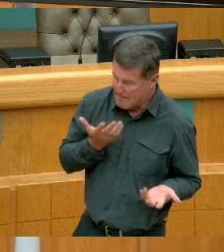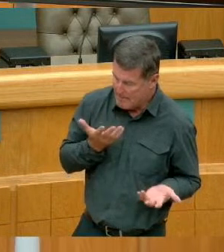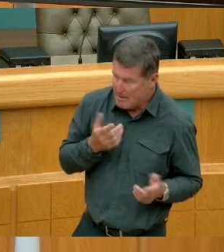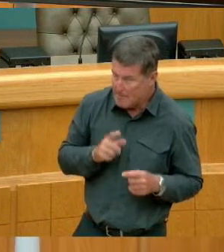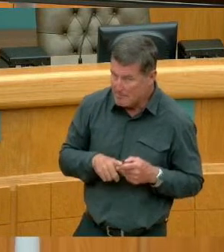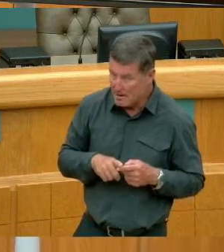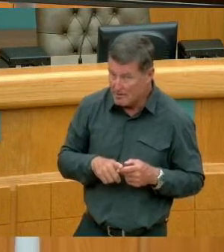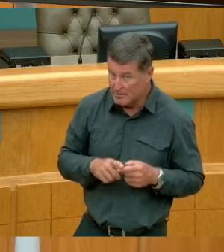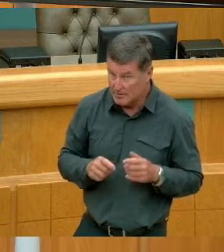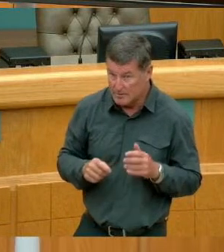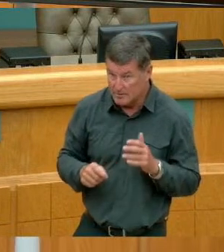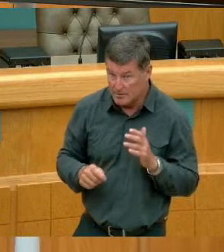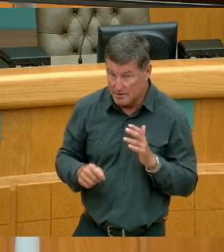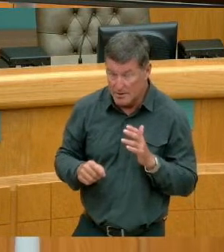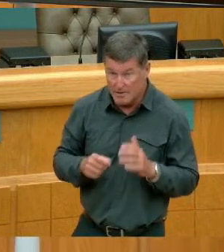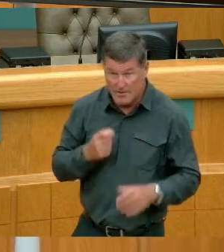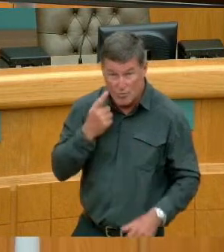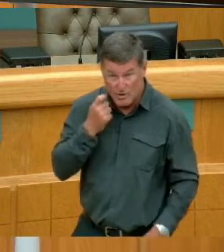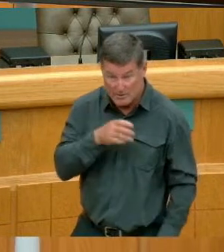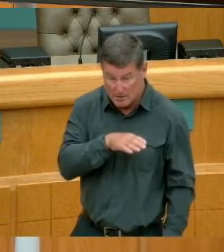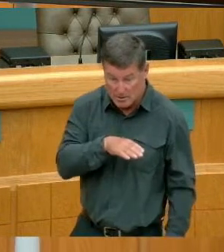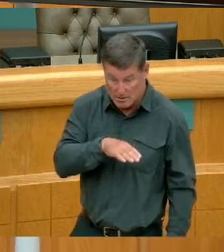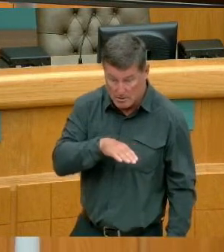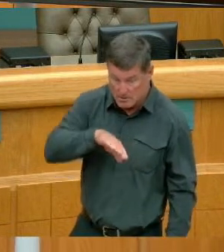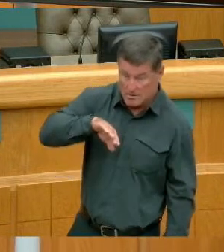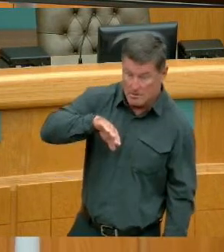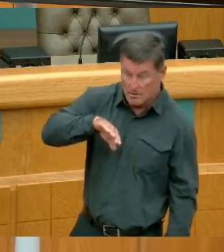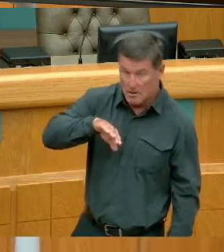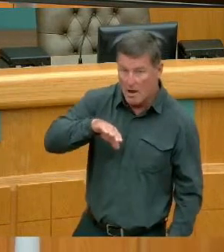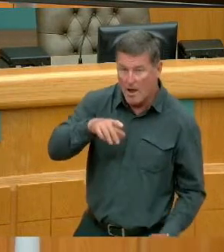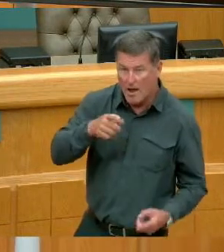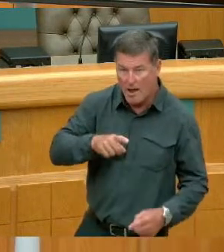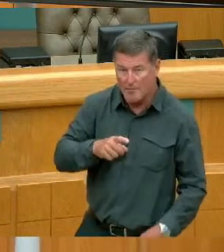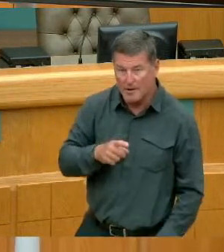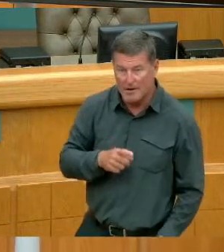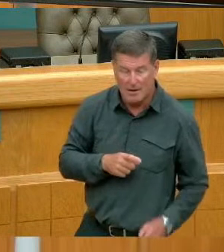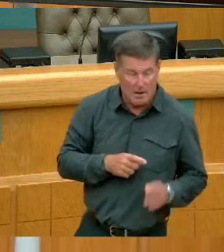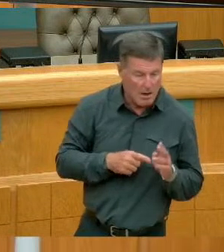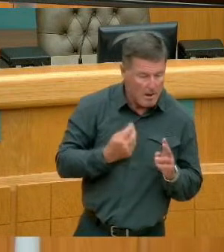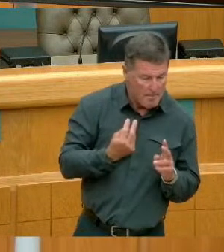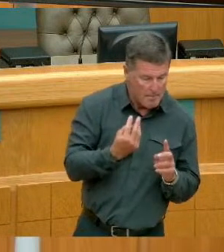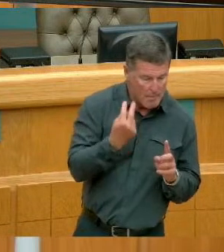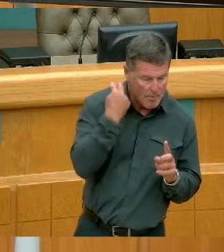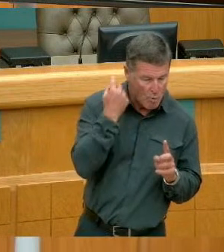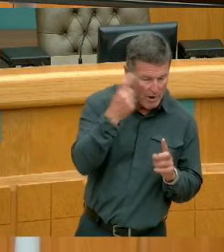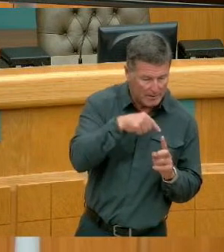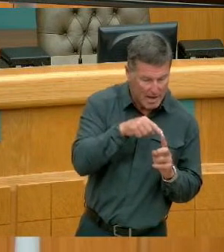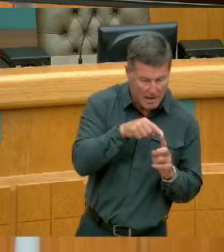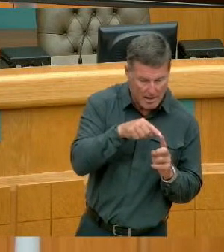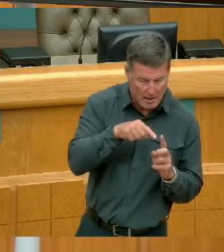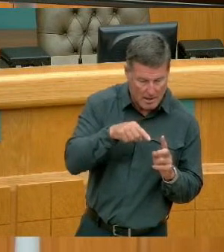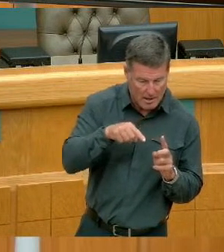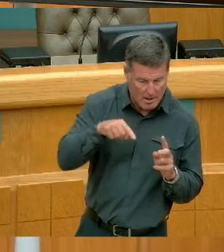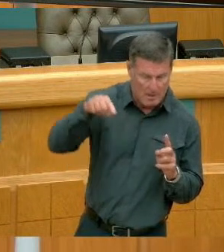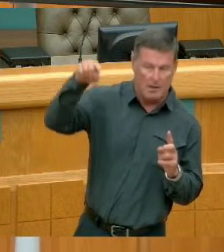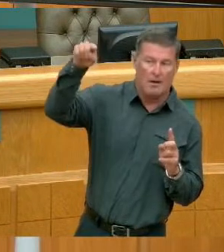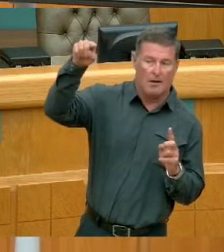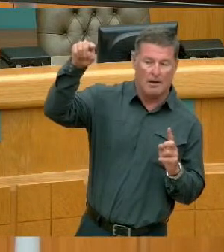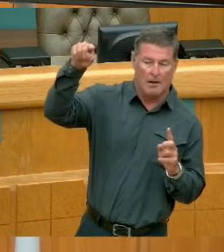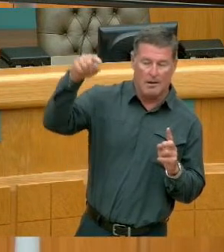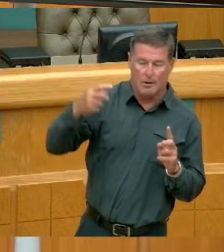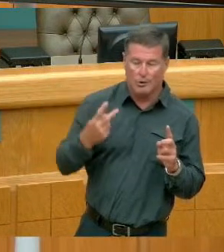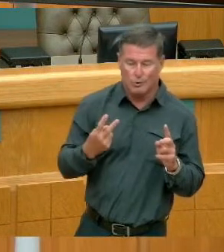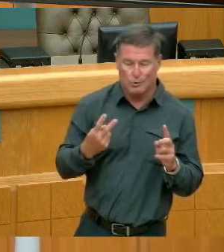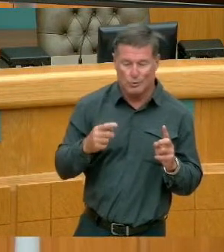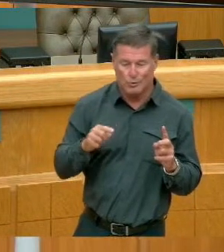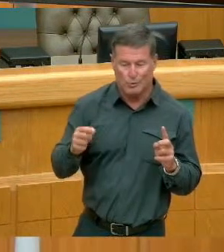sudden increase that I just mentioned happened 2 to 3 weeks directly after that Memorial Day weekend. And